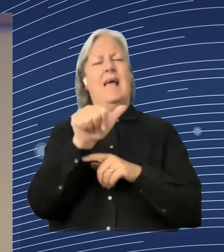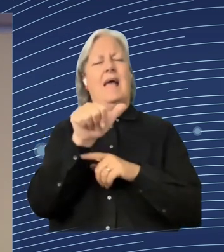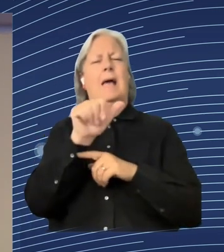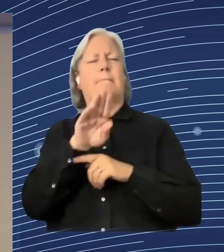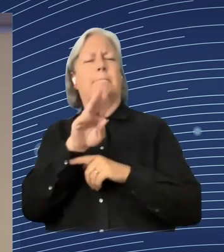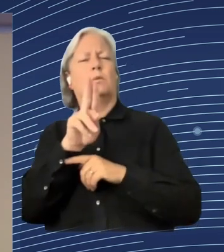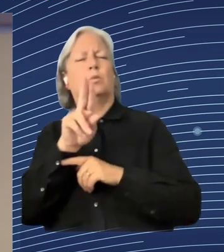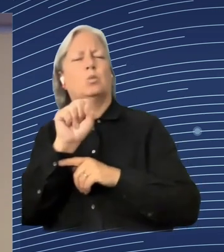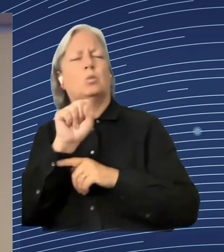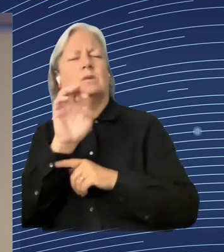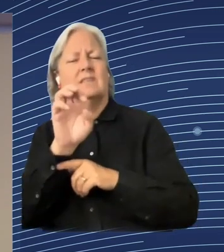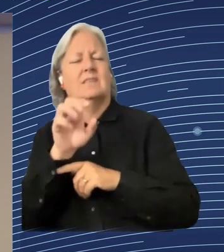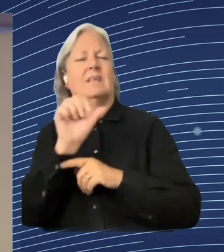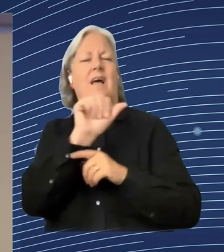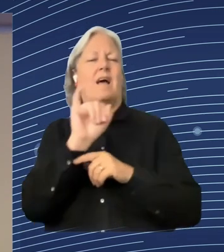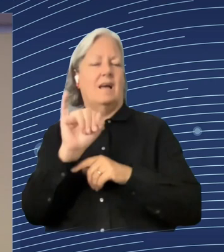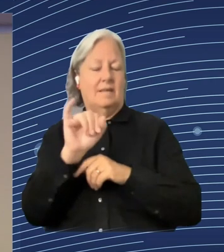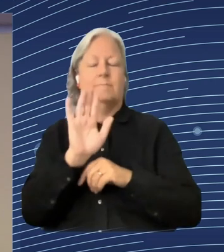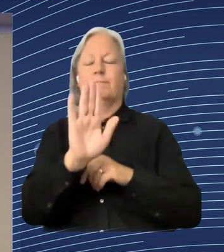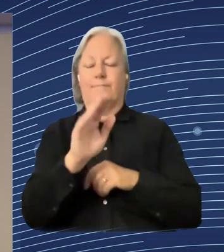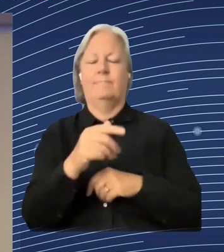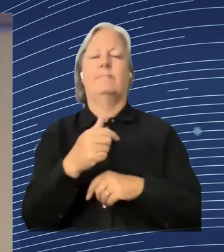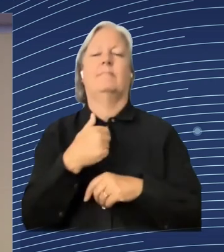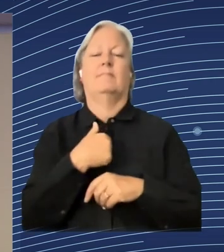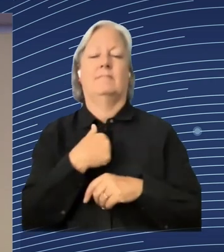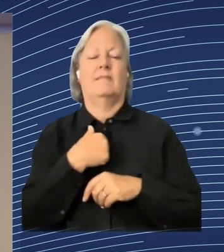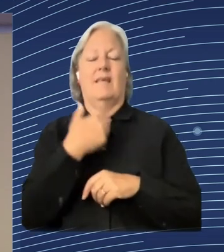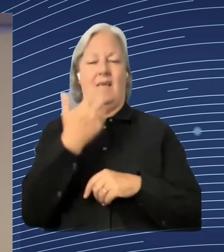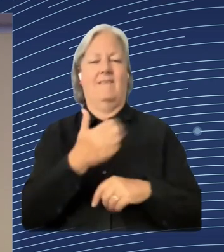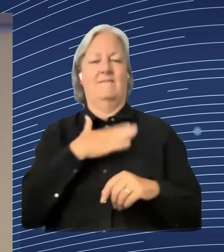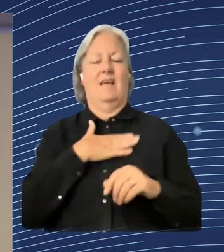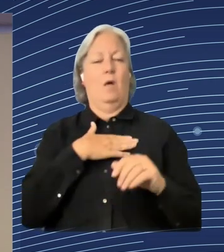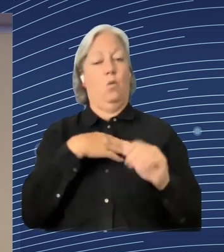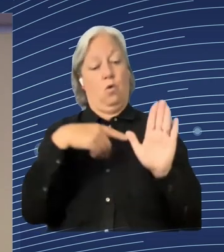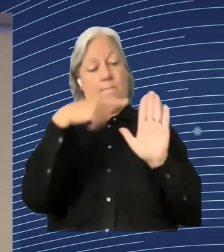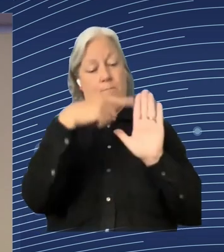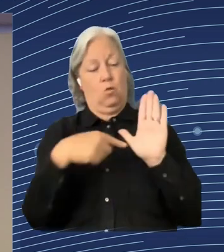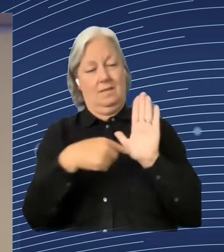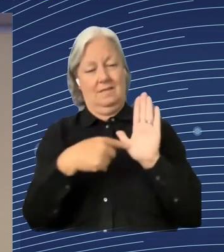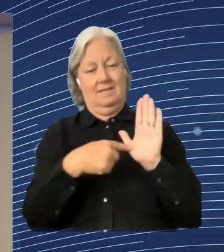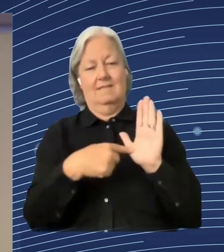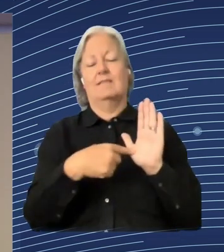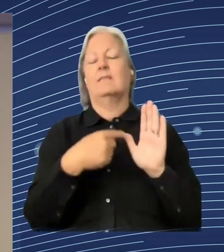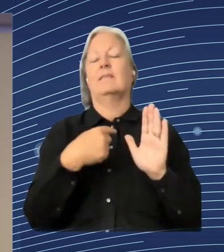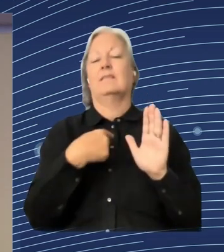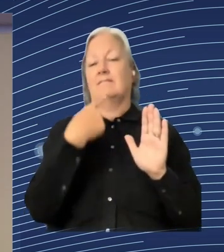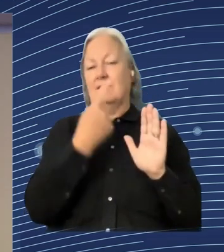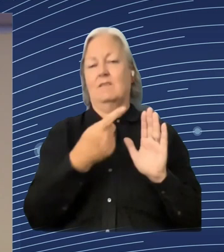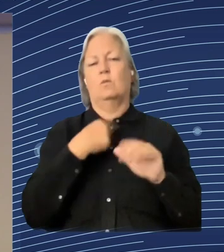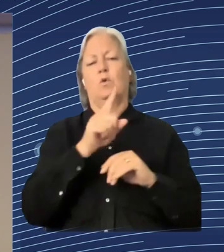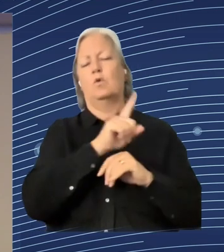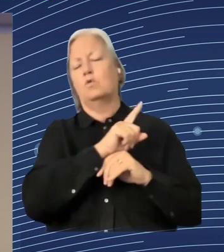have a policy that we don't explain, and I will keep my word on it. We don't explain the methodologies